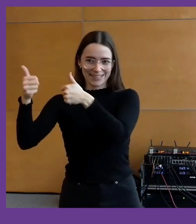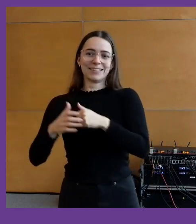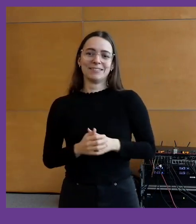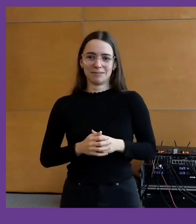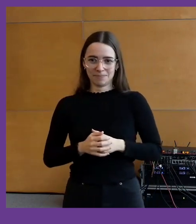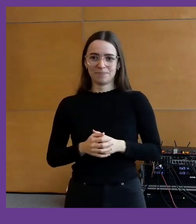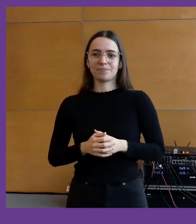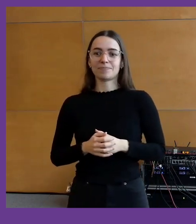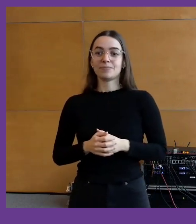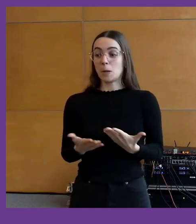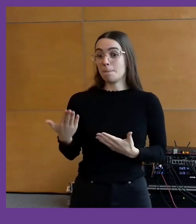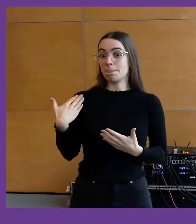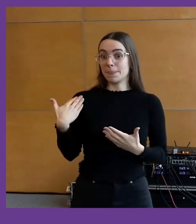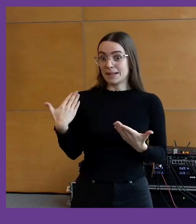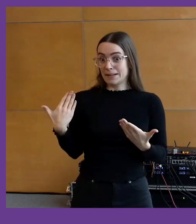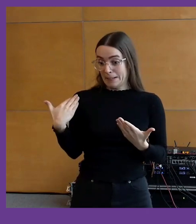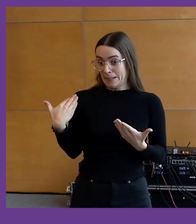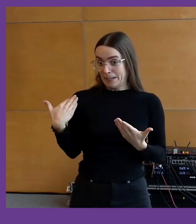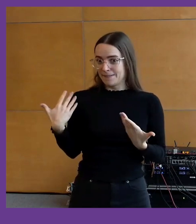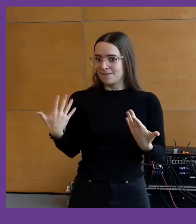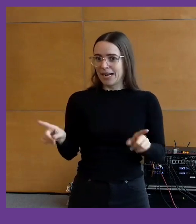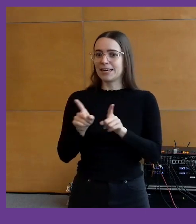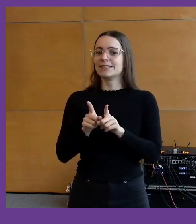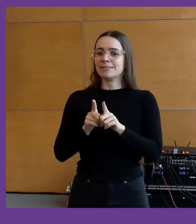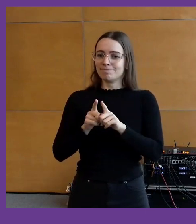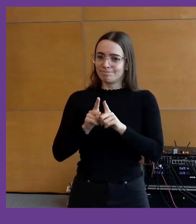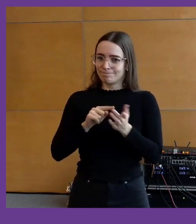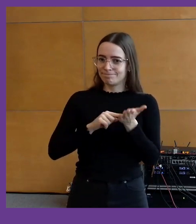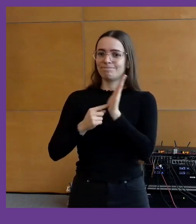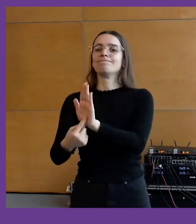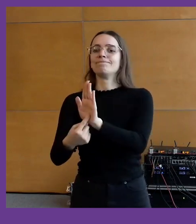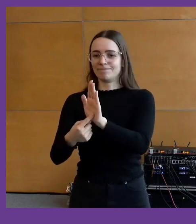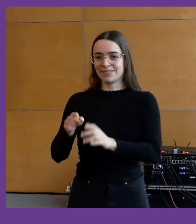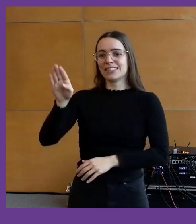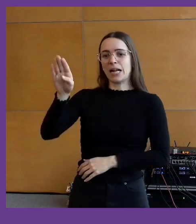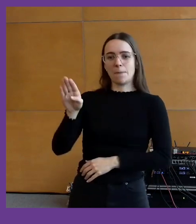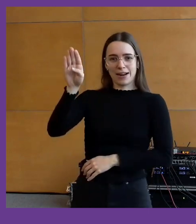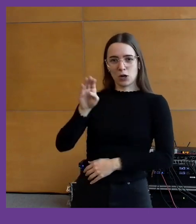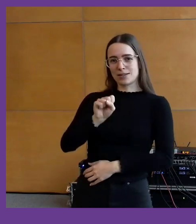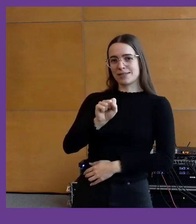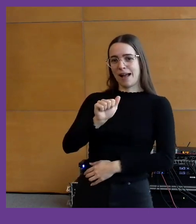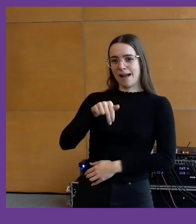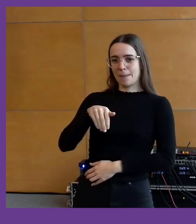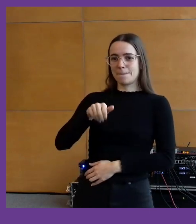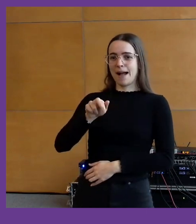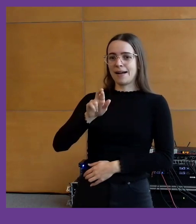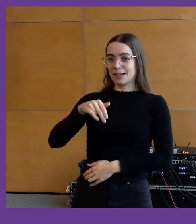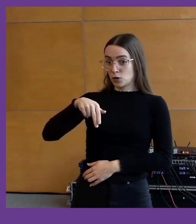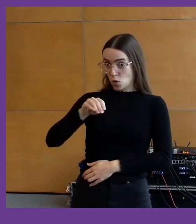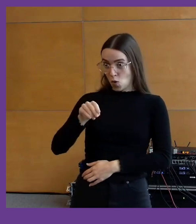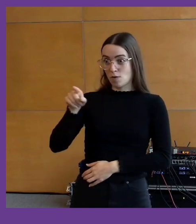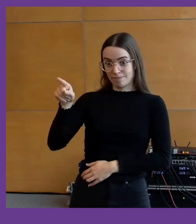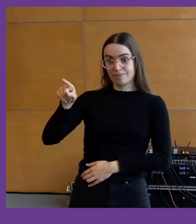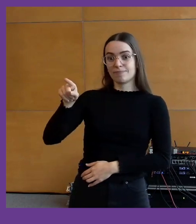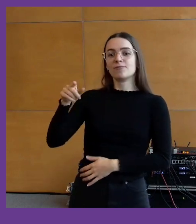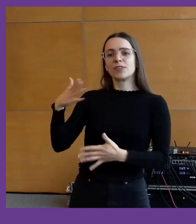accessible tourism. And today we are publishing the book with 25 good practices that were promoted in San Marino, and the case of